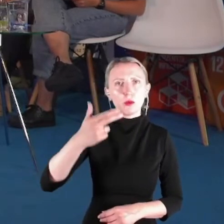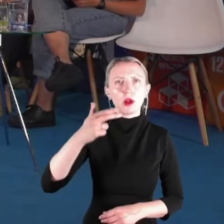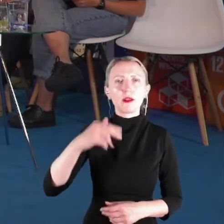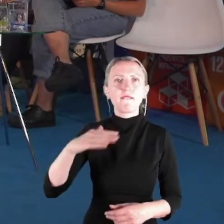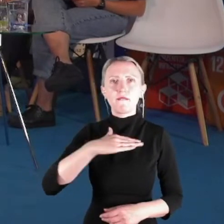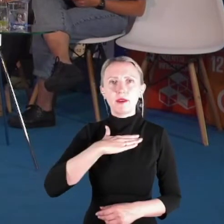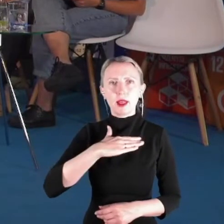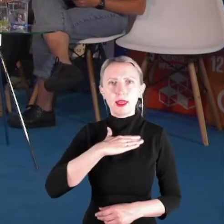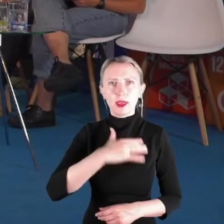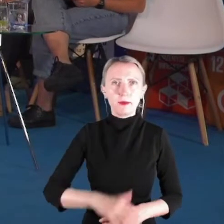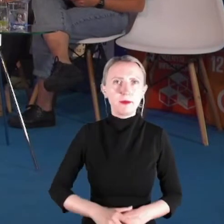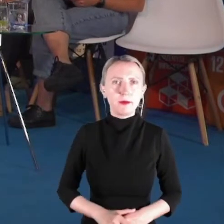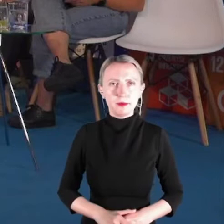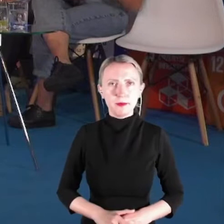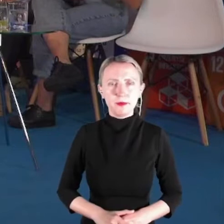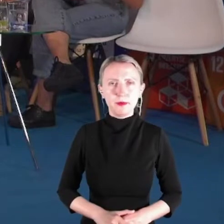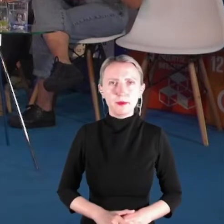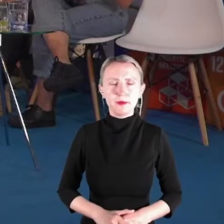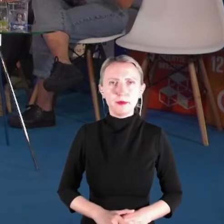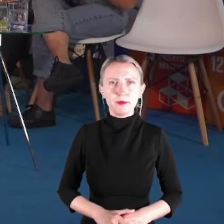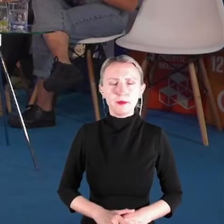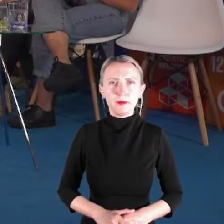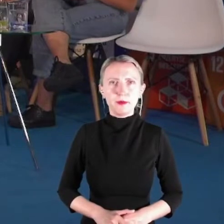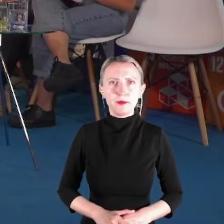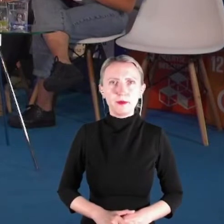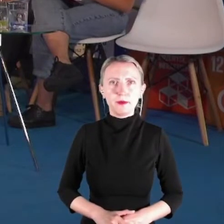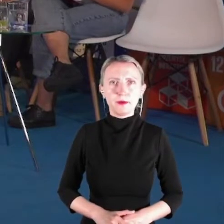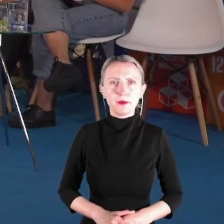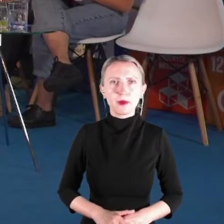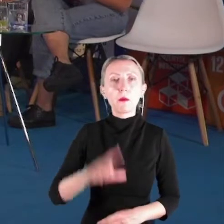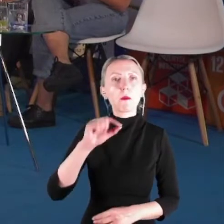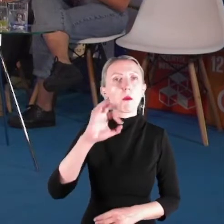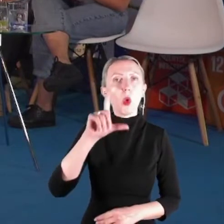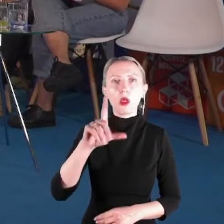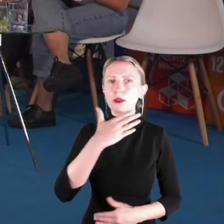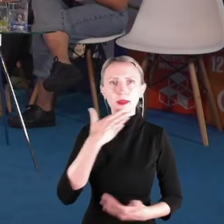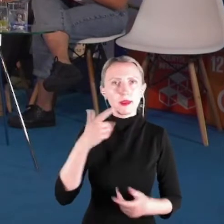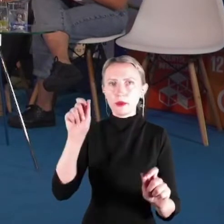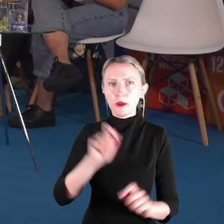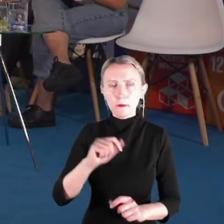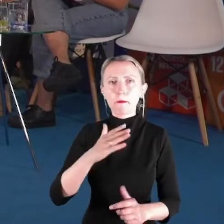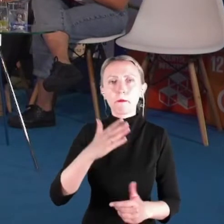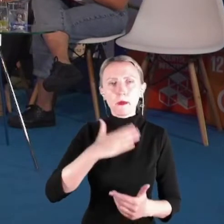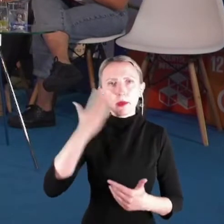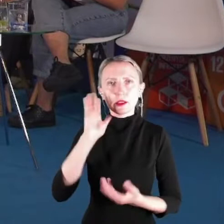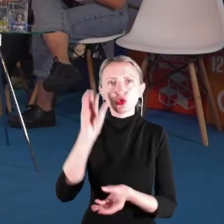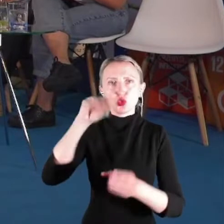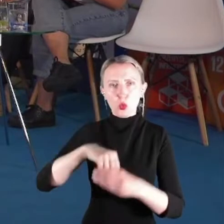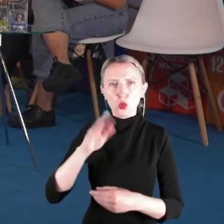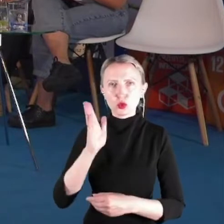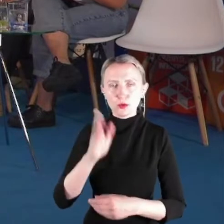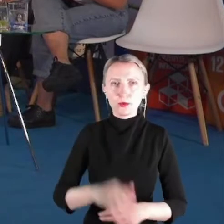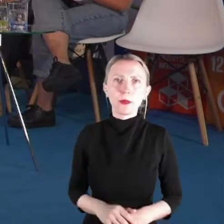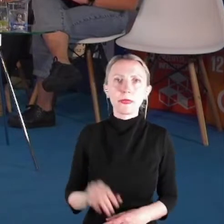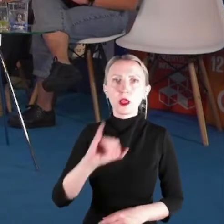Paul is not here, so there is one presenter that will join us later, but Justyna Puzio from Urban